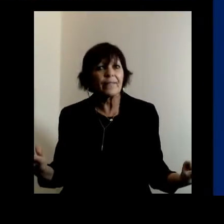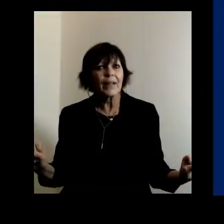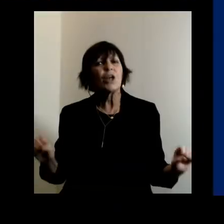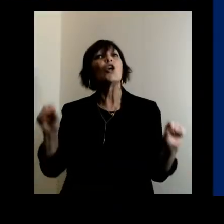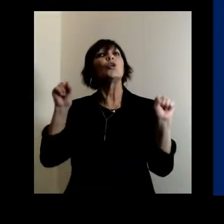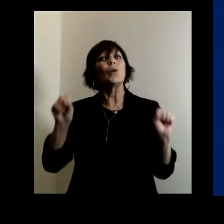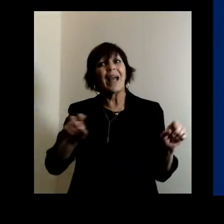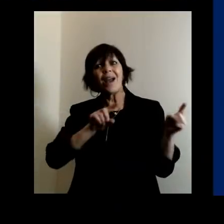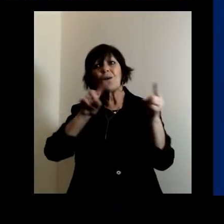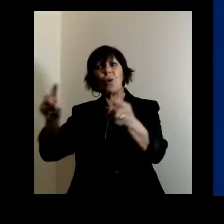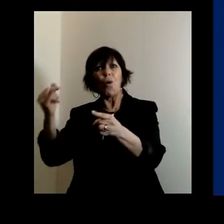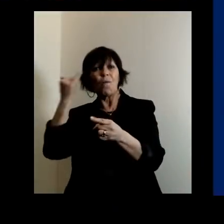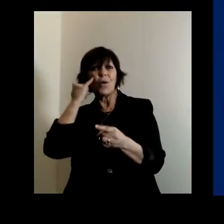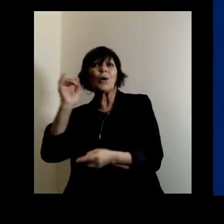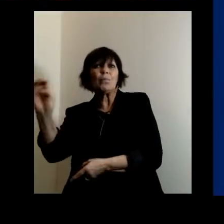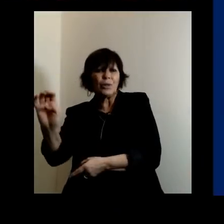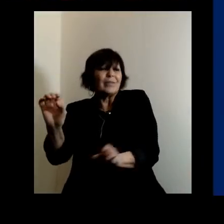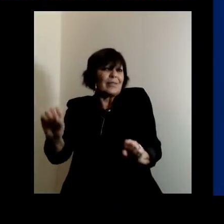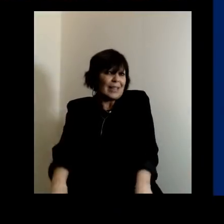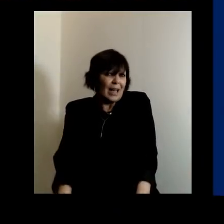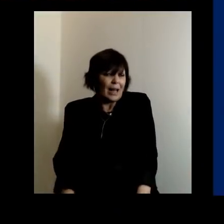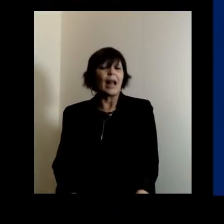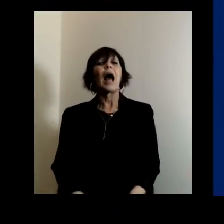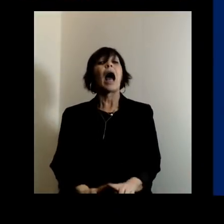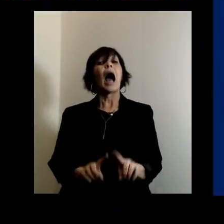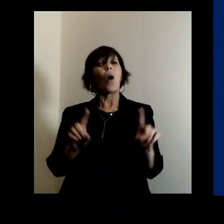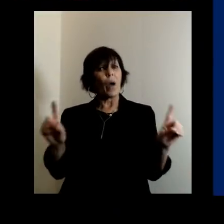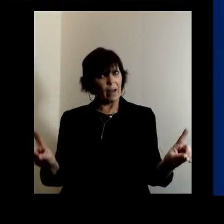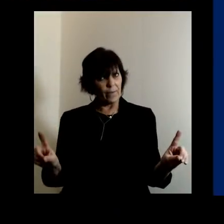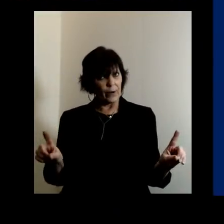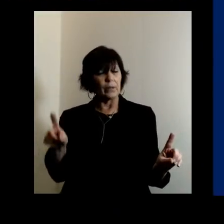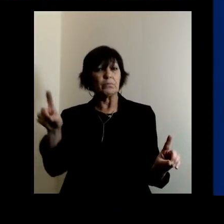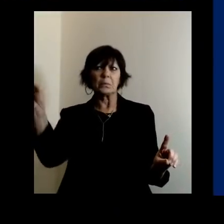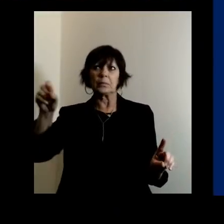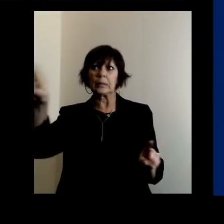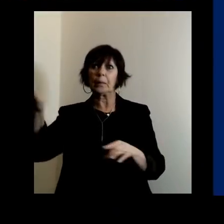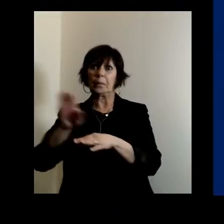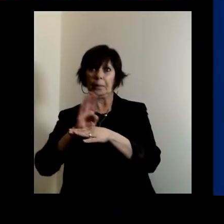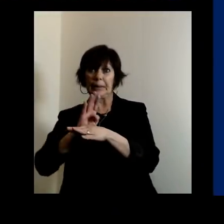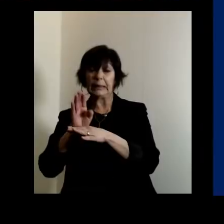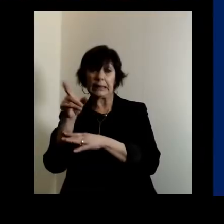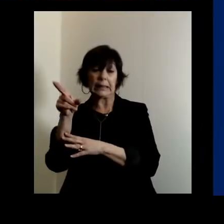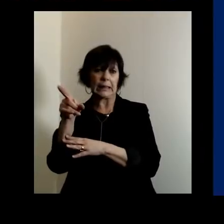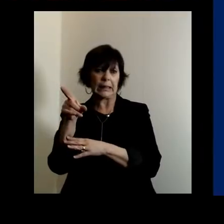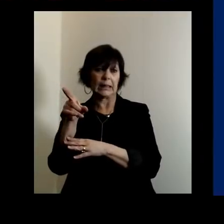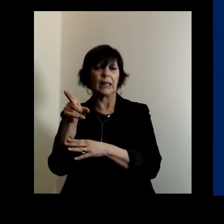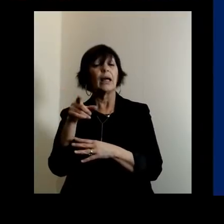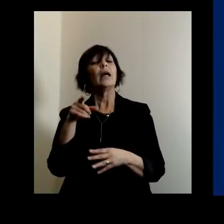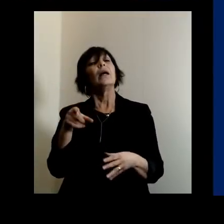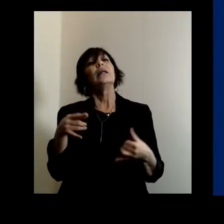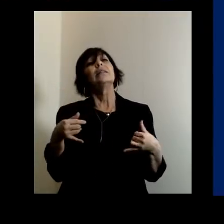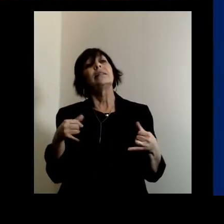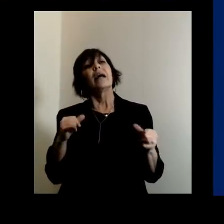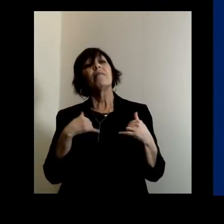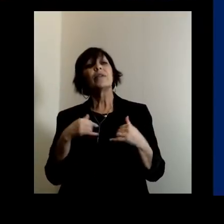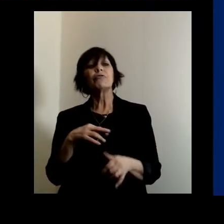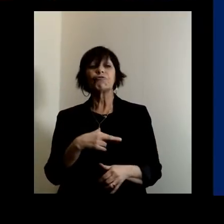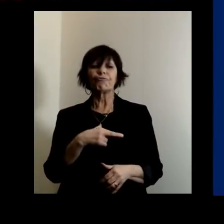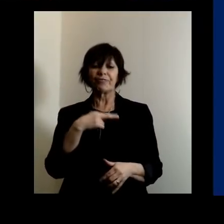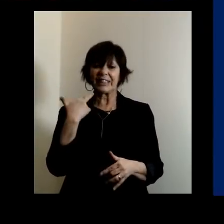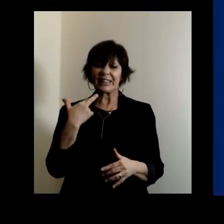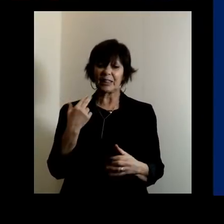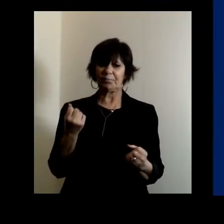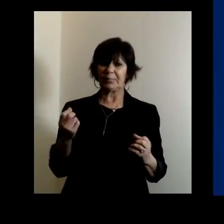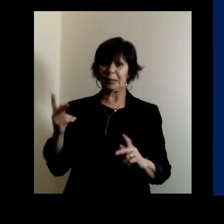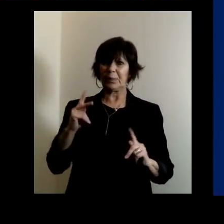to go to for healthcare. But however, since they are busy, we still run the risk of, a large number of